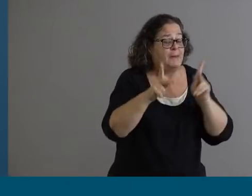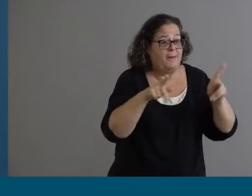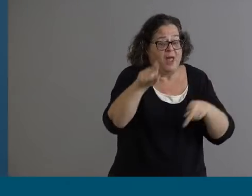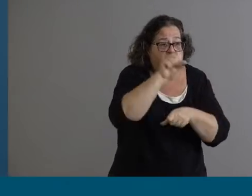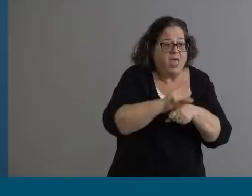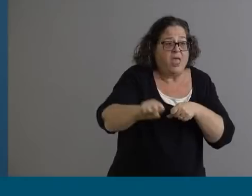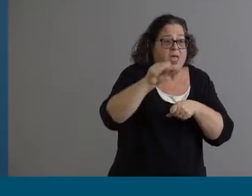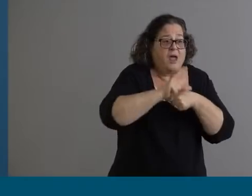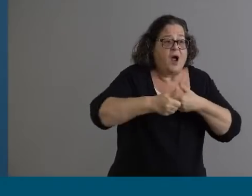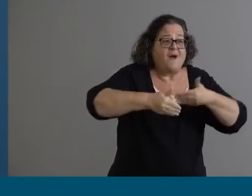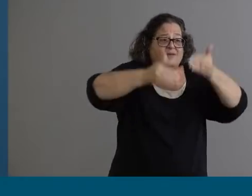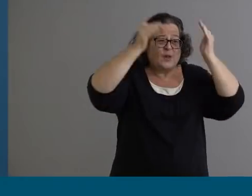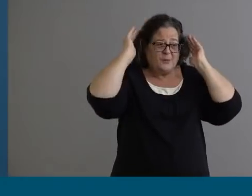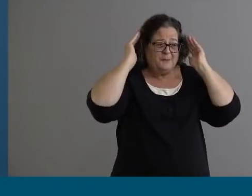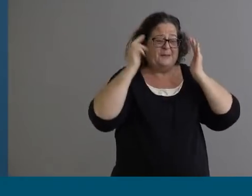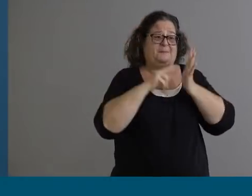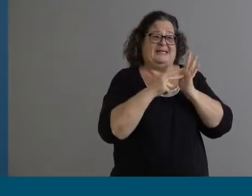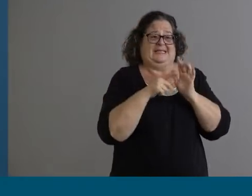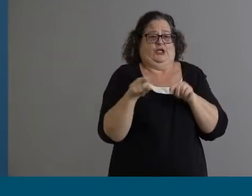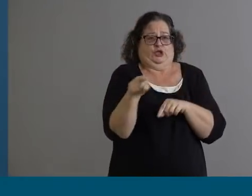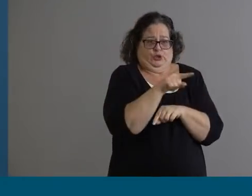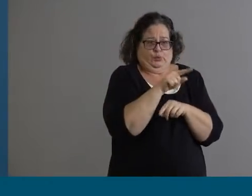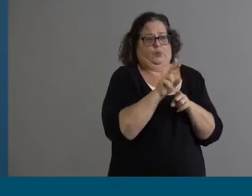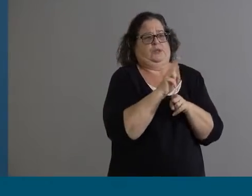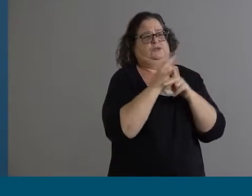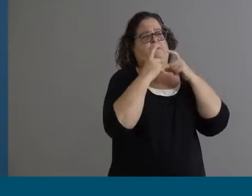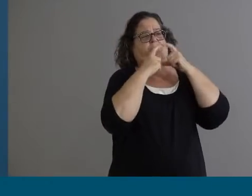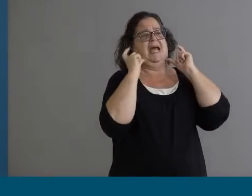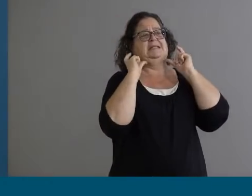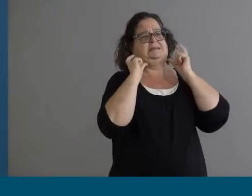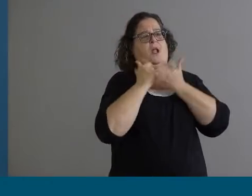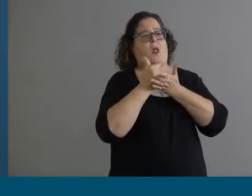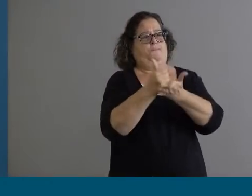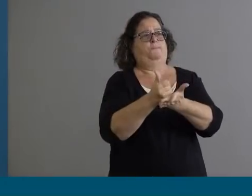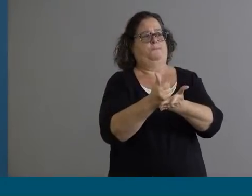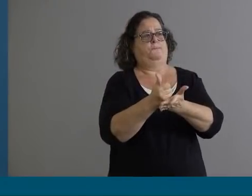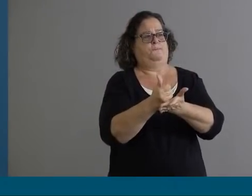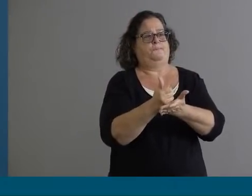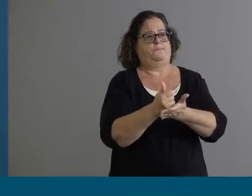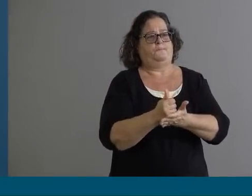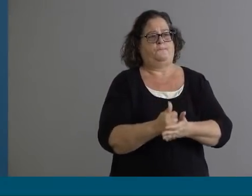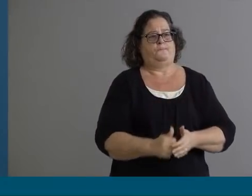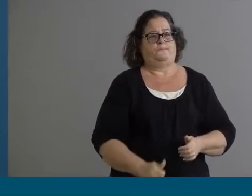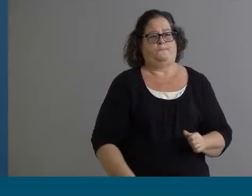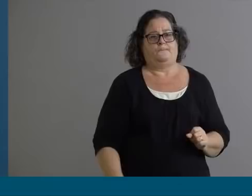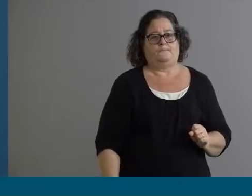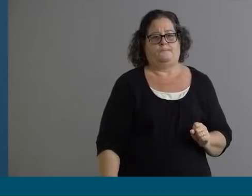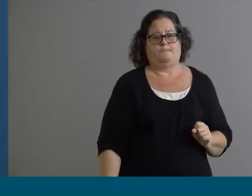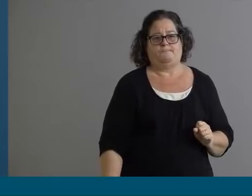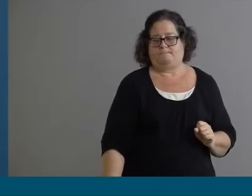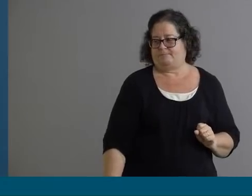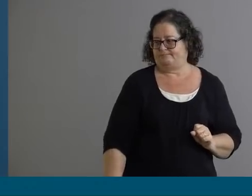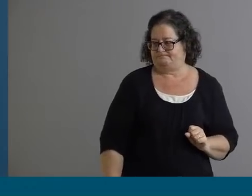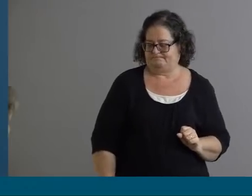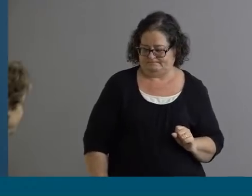the spread of this virus. And in addition, of course, this idea of physically